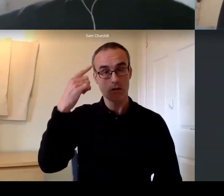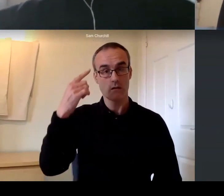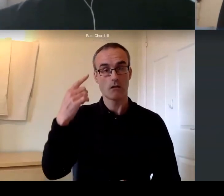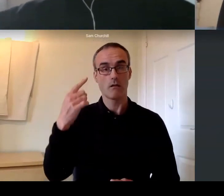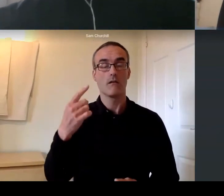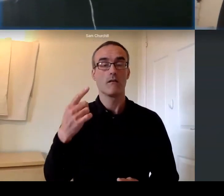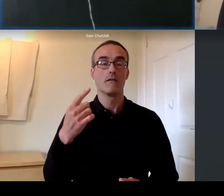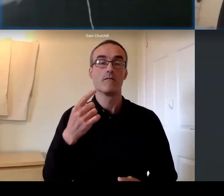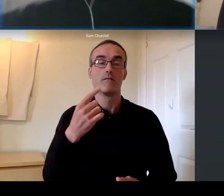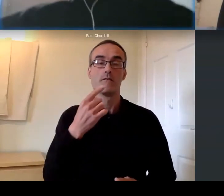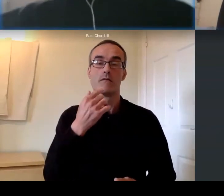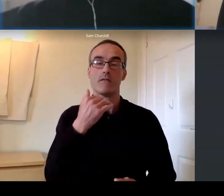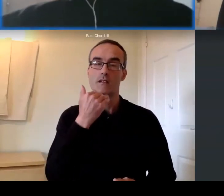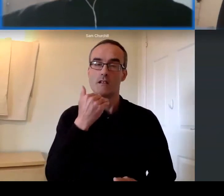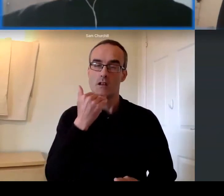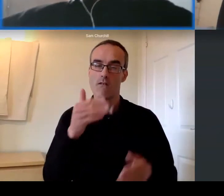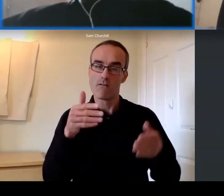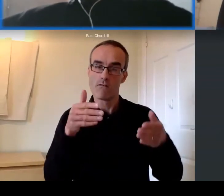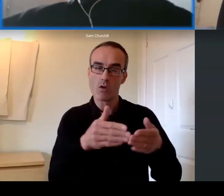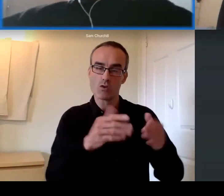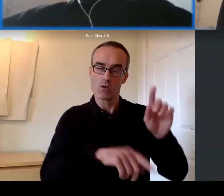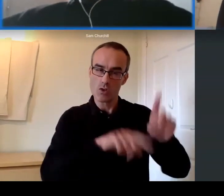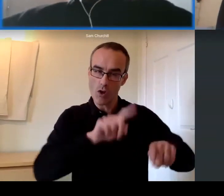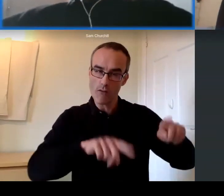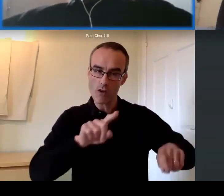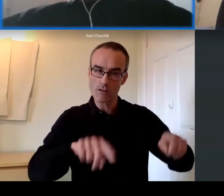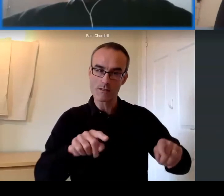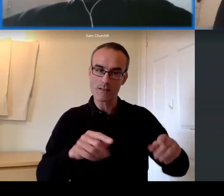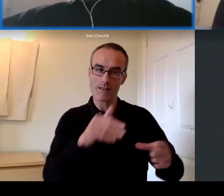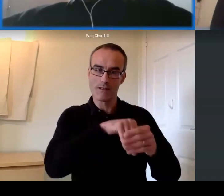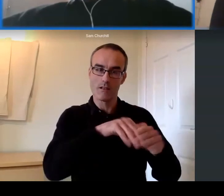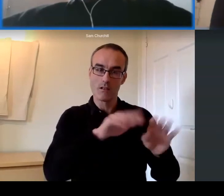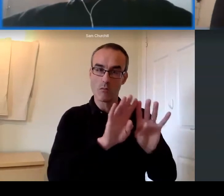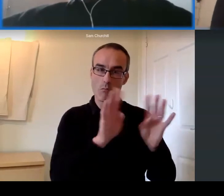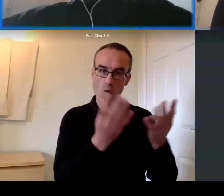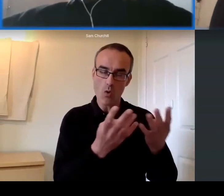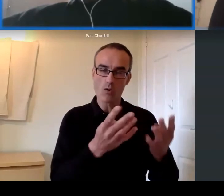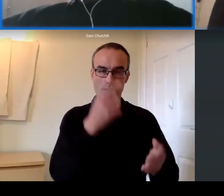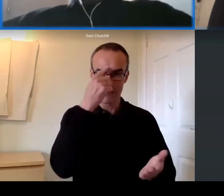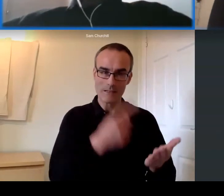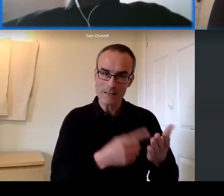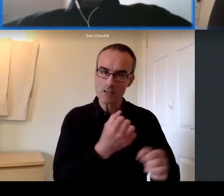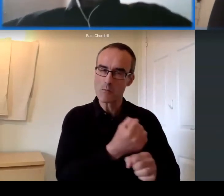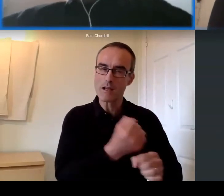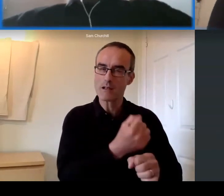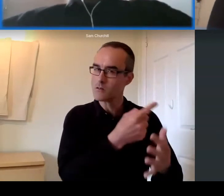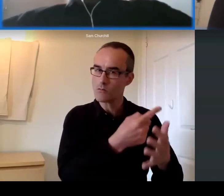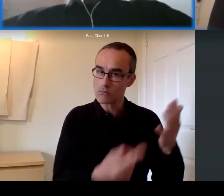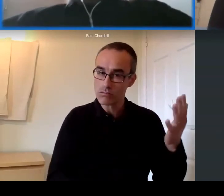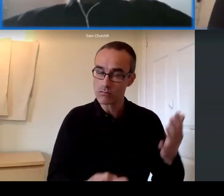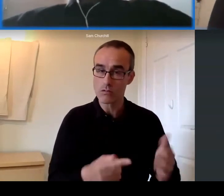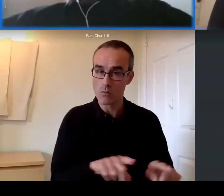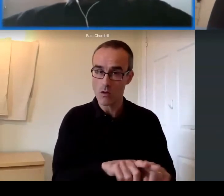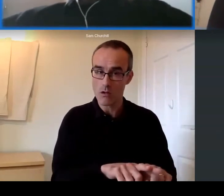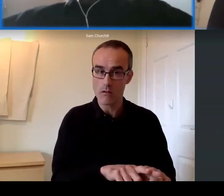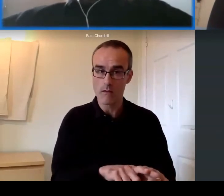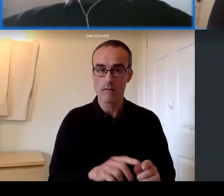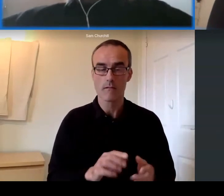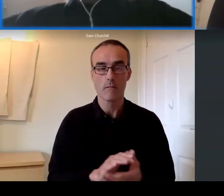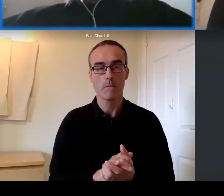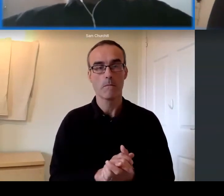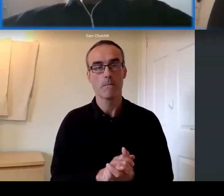Nick, first. Yes, no, thanks for that. I think what seems to be new about, I